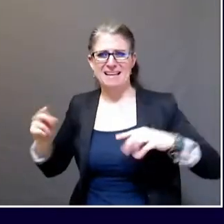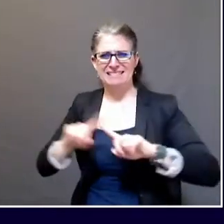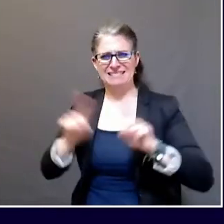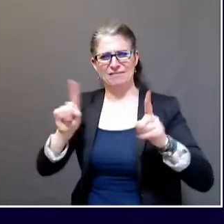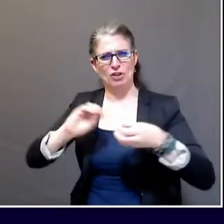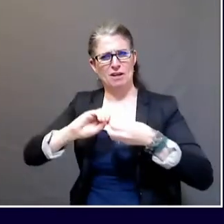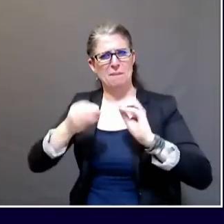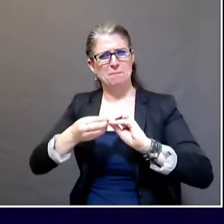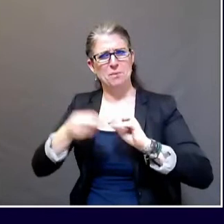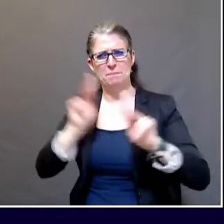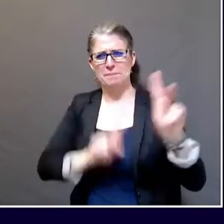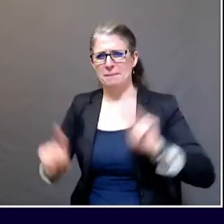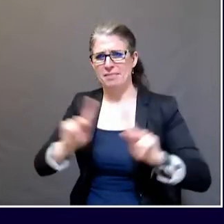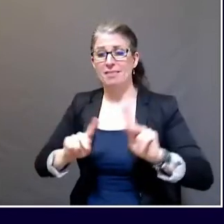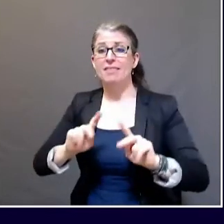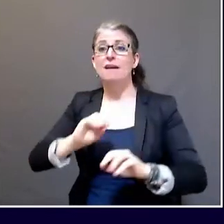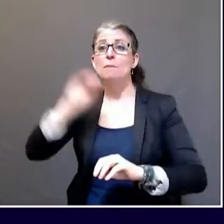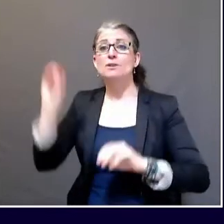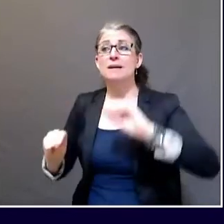is holding true in New Hampshire.